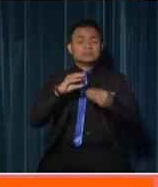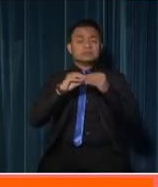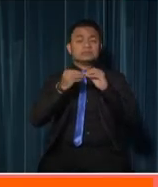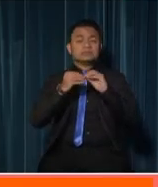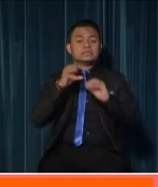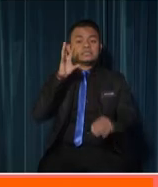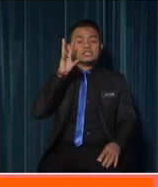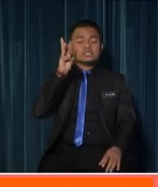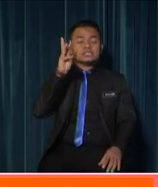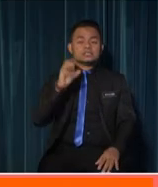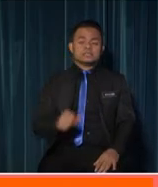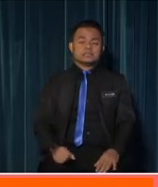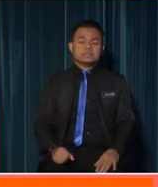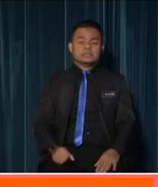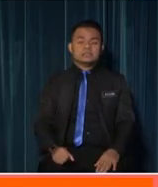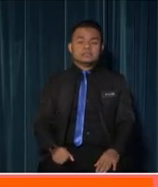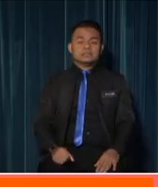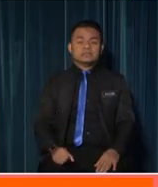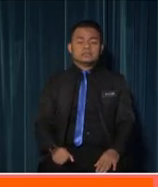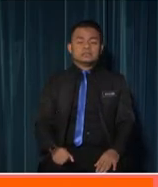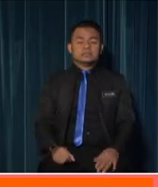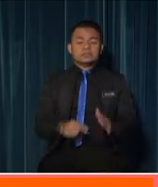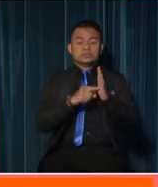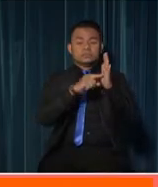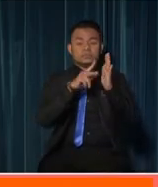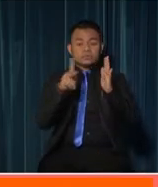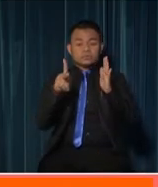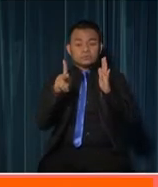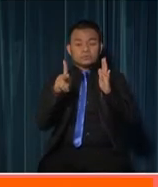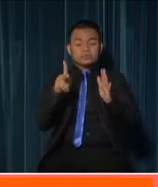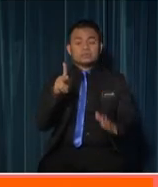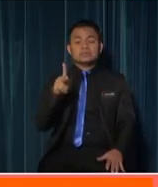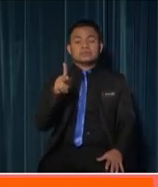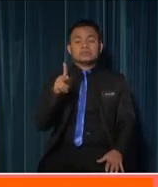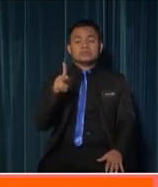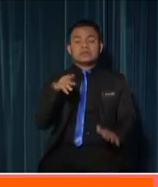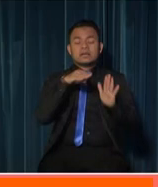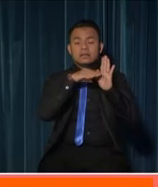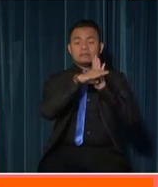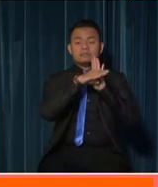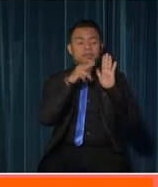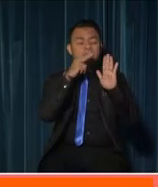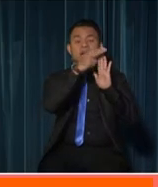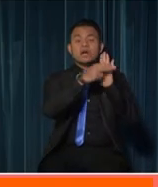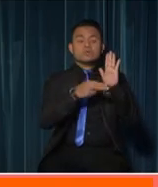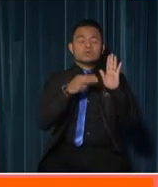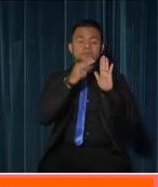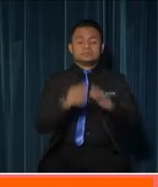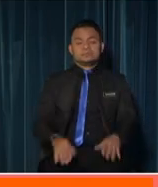6. It shows 1/2 an hour. The time